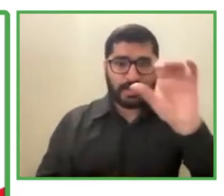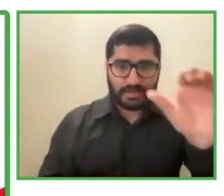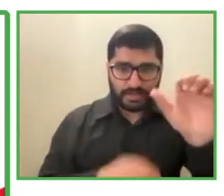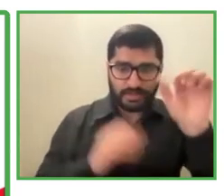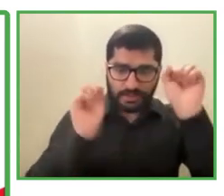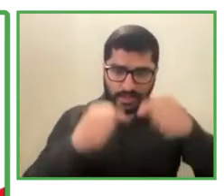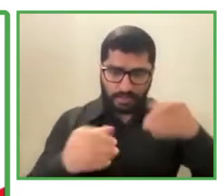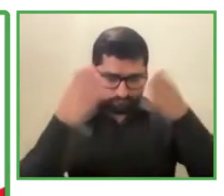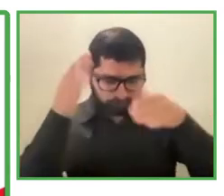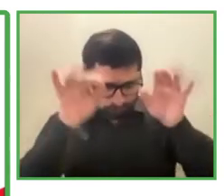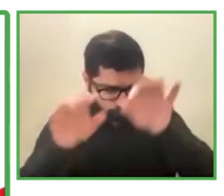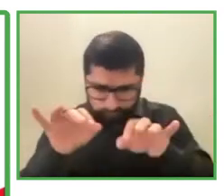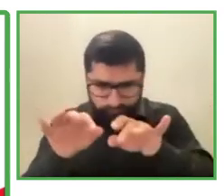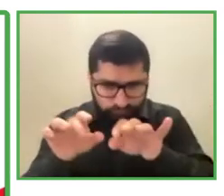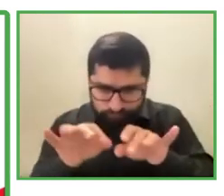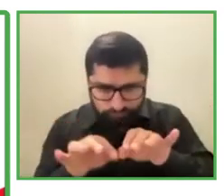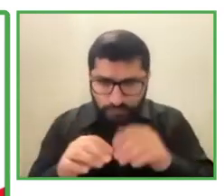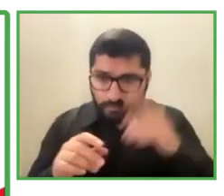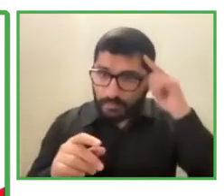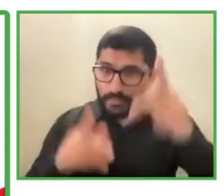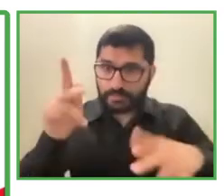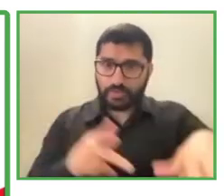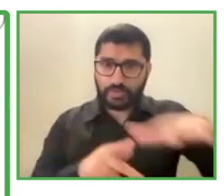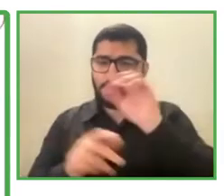enable use of computers.